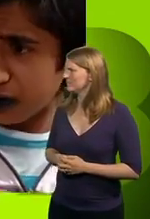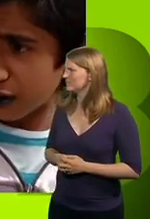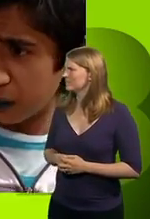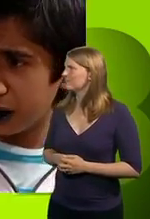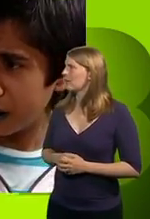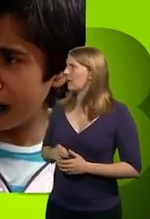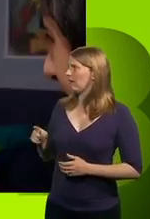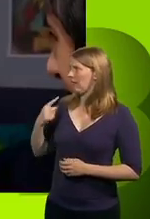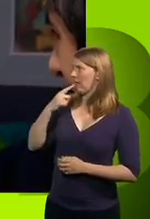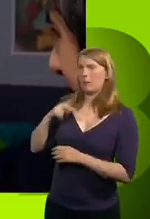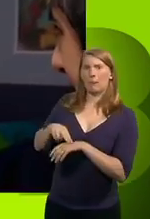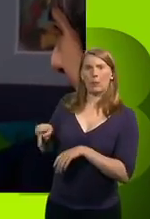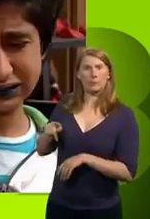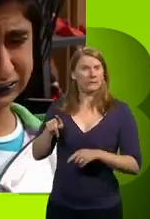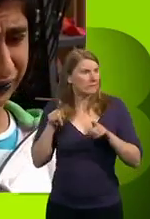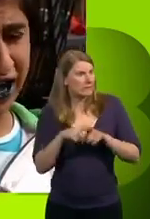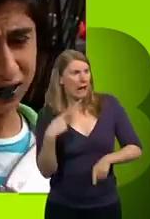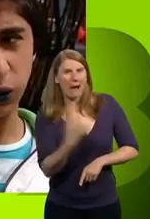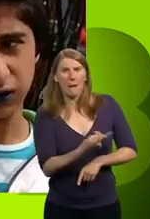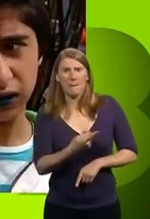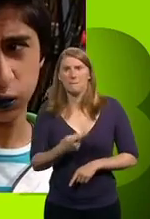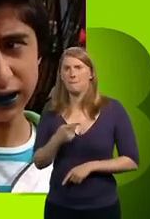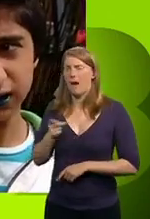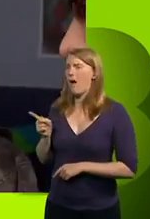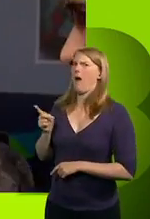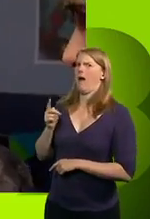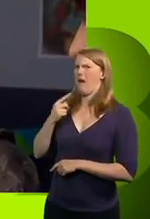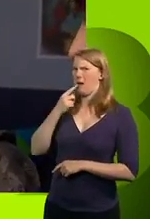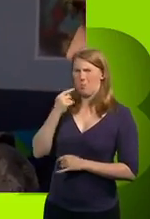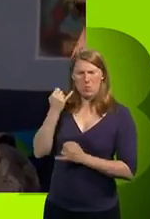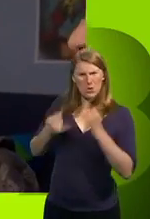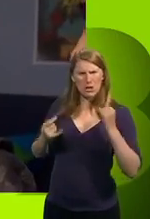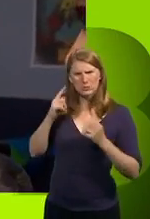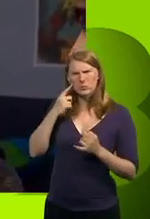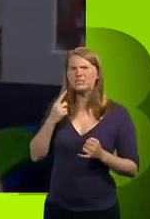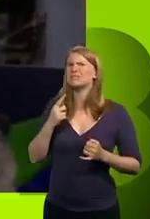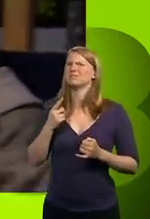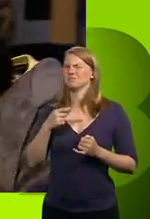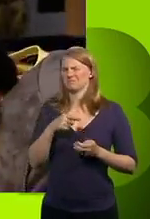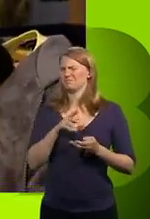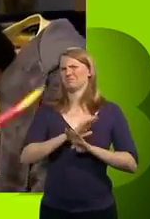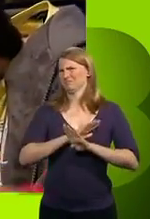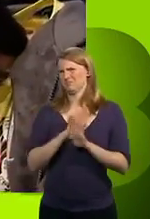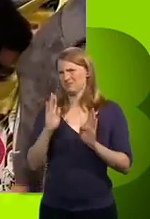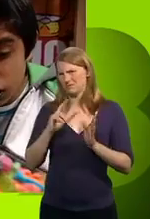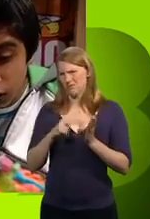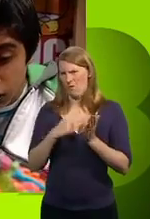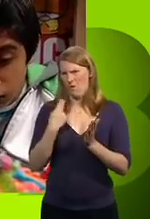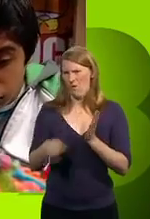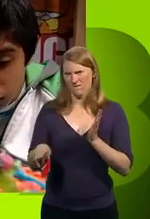Your teeth have gone blue. Yours too. That is the worst kind of sweet. Totally gives away to your mum what you've been up to. We